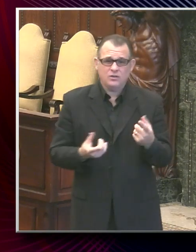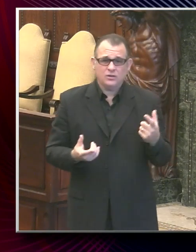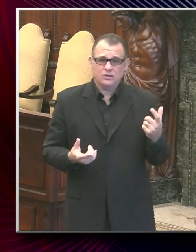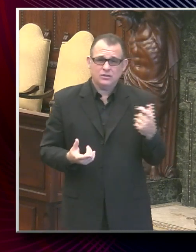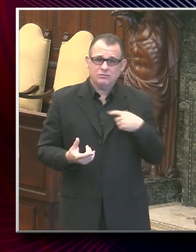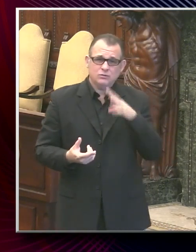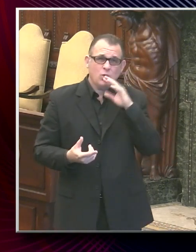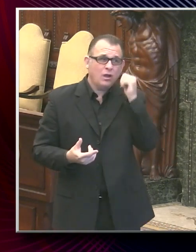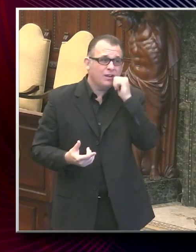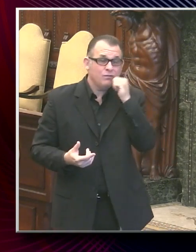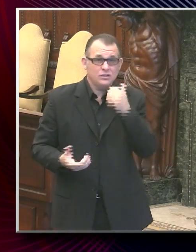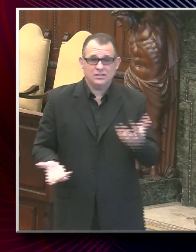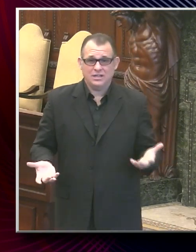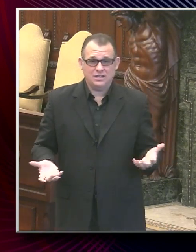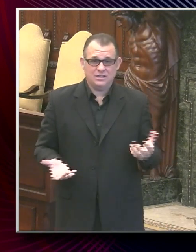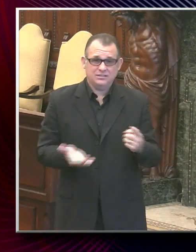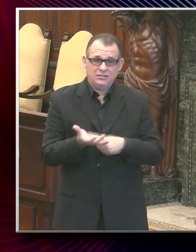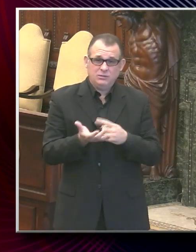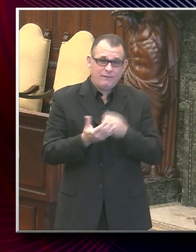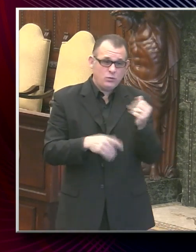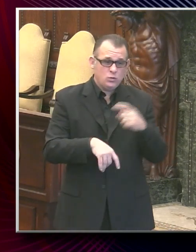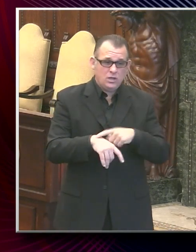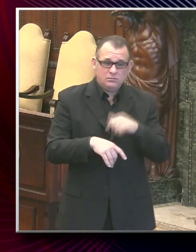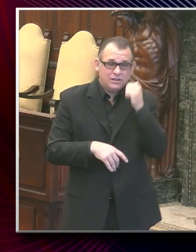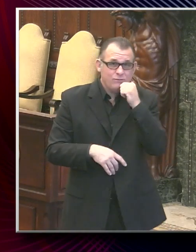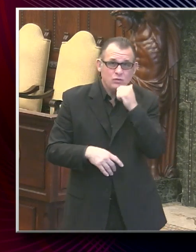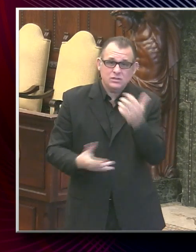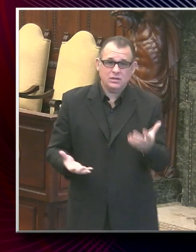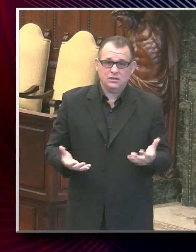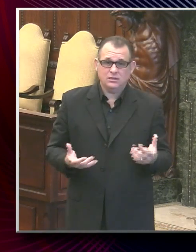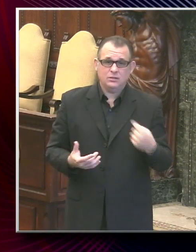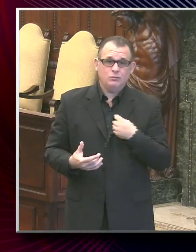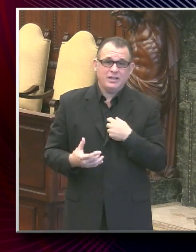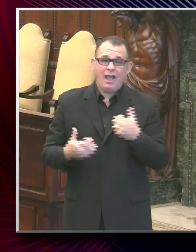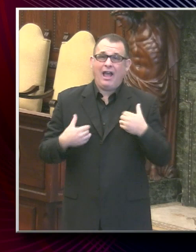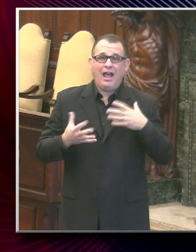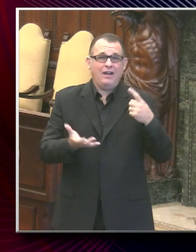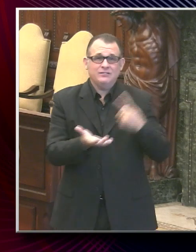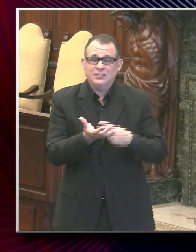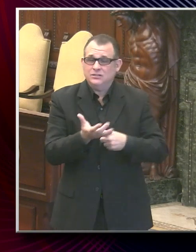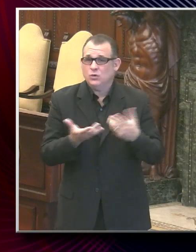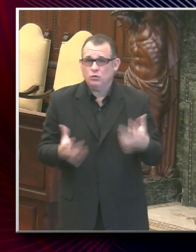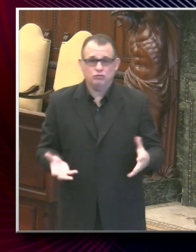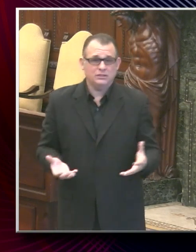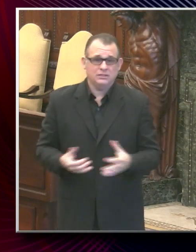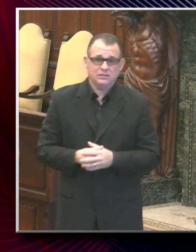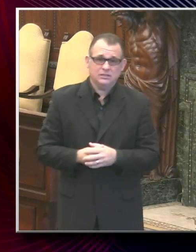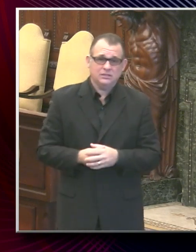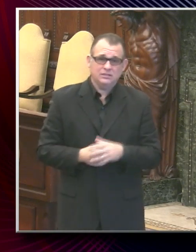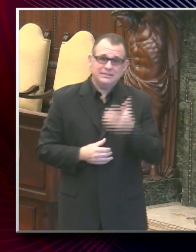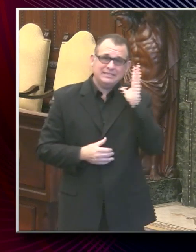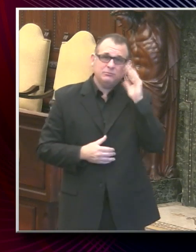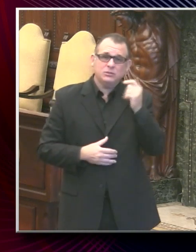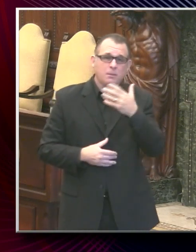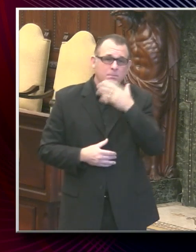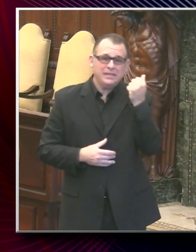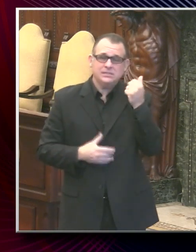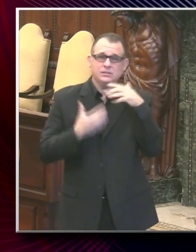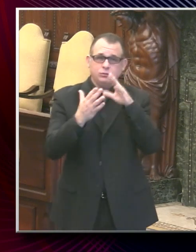day, sometimes a couple times a day. So we've had discussions, and this seemed to be the best path for